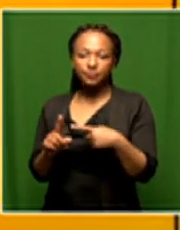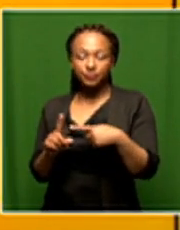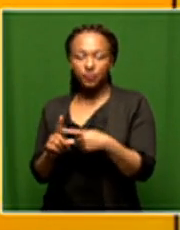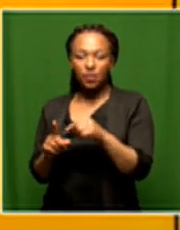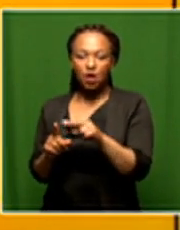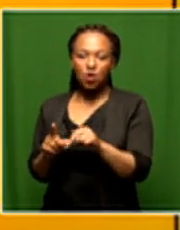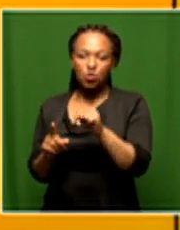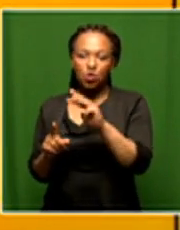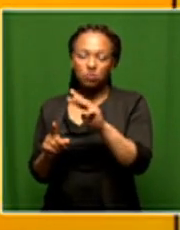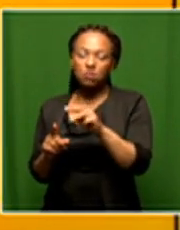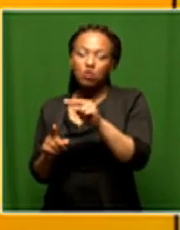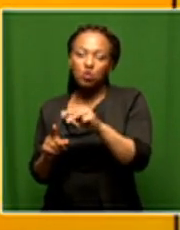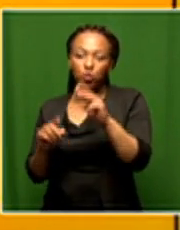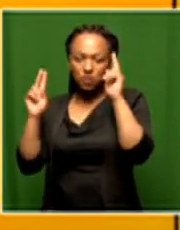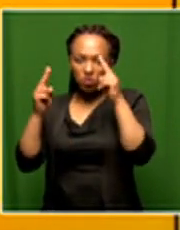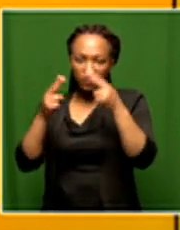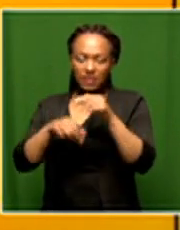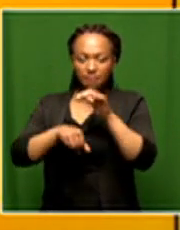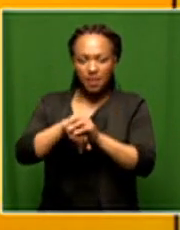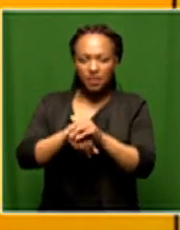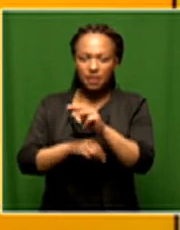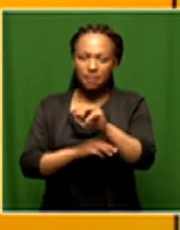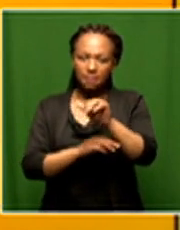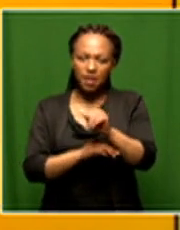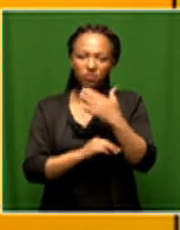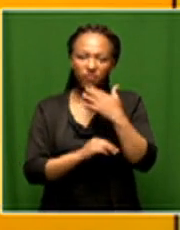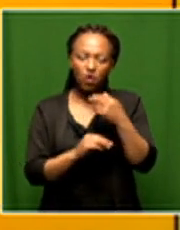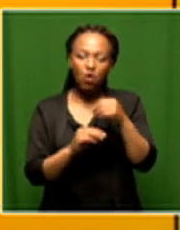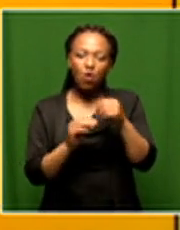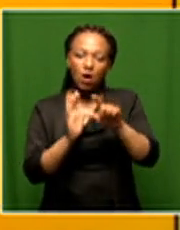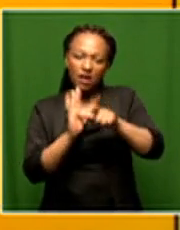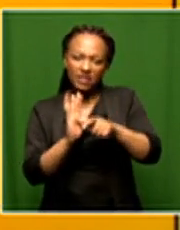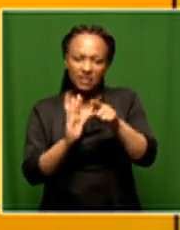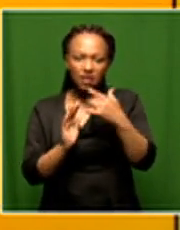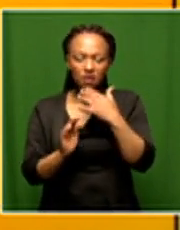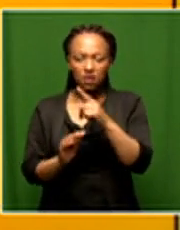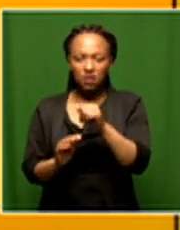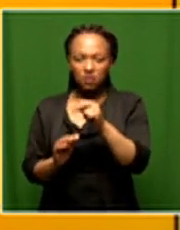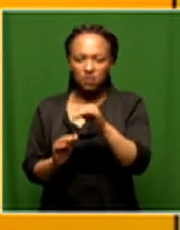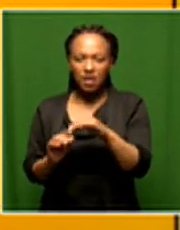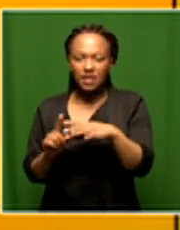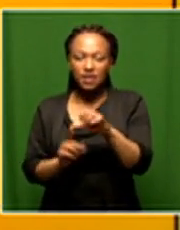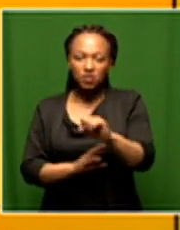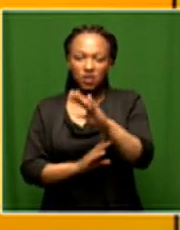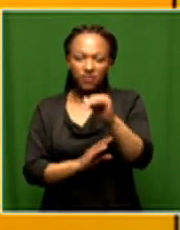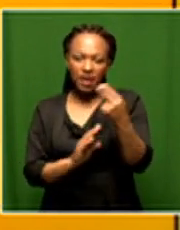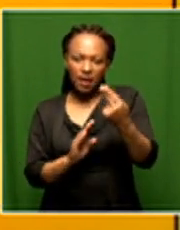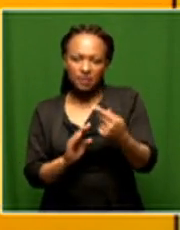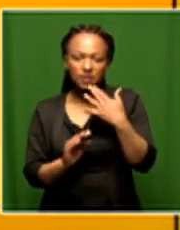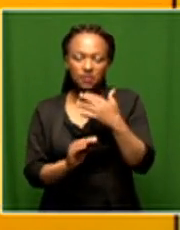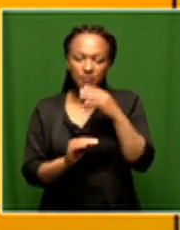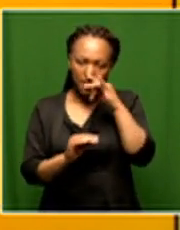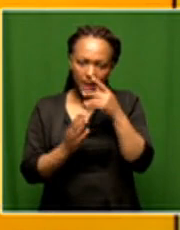fellow North-West University peer and Master of Art in Graphic Design student Tanya van Deventer and South African illustrator